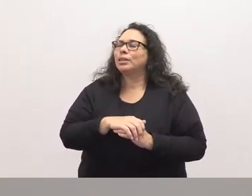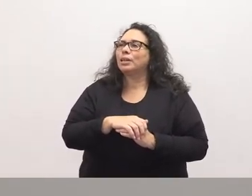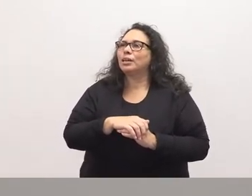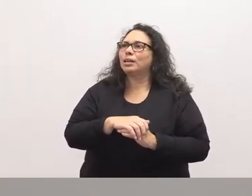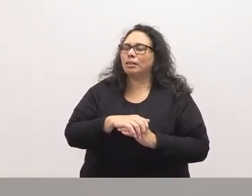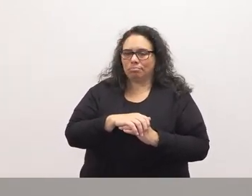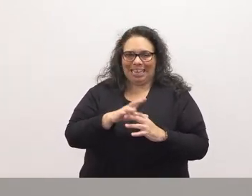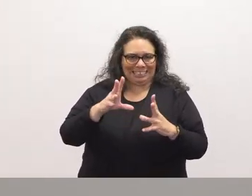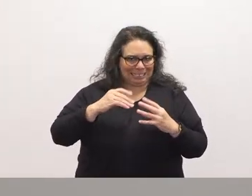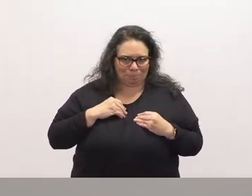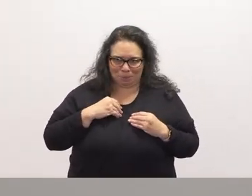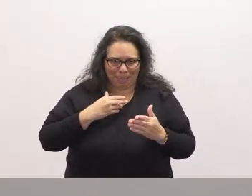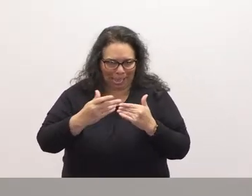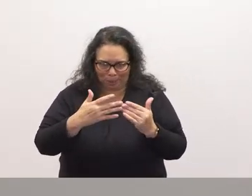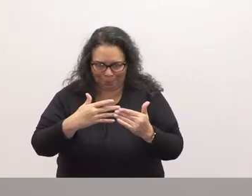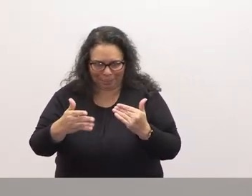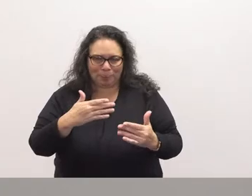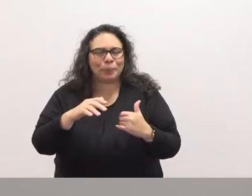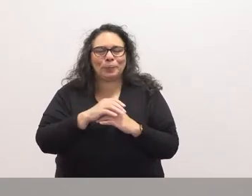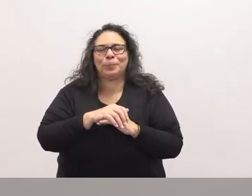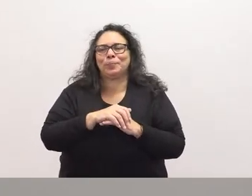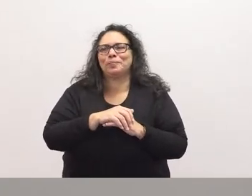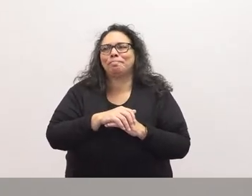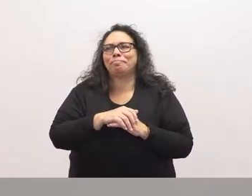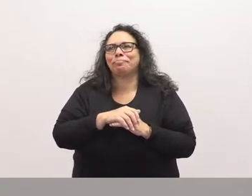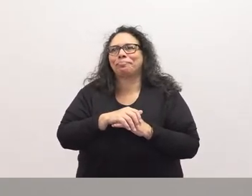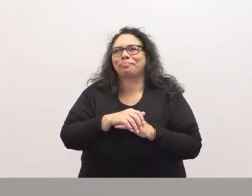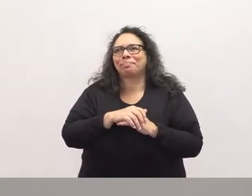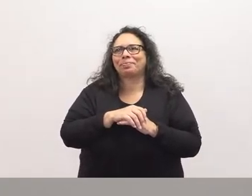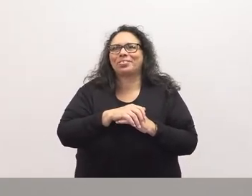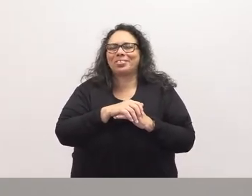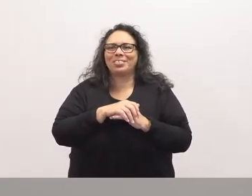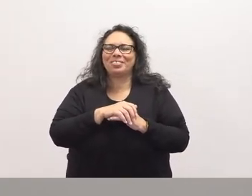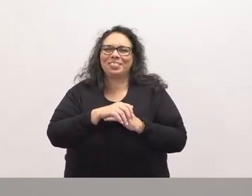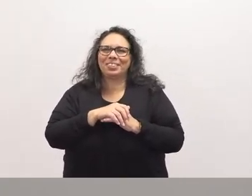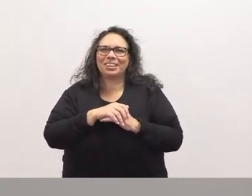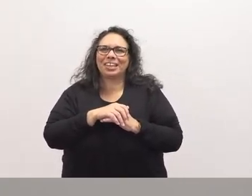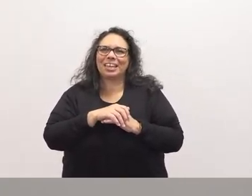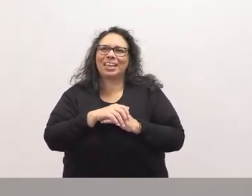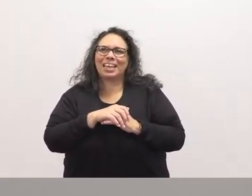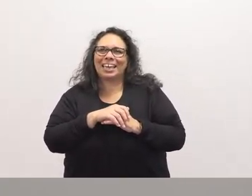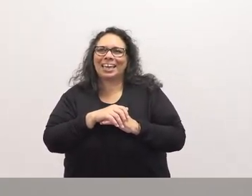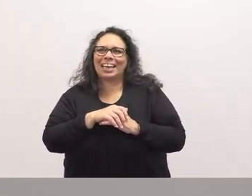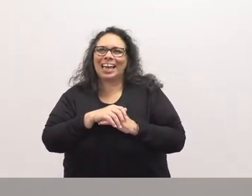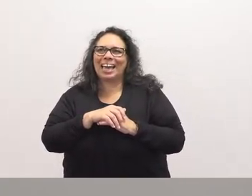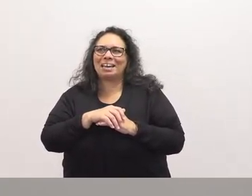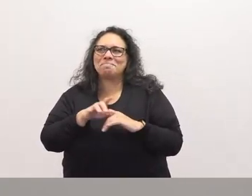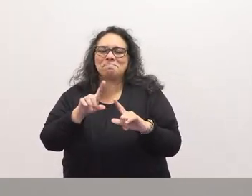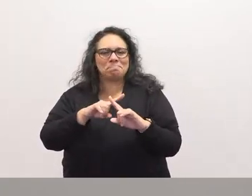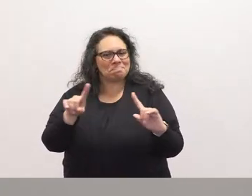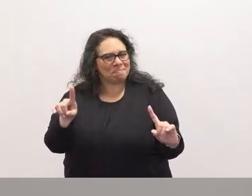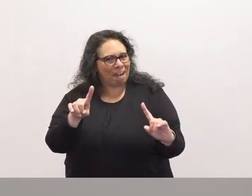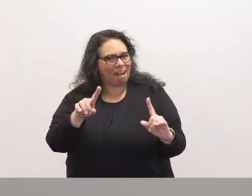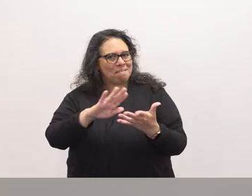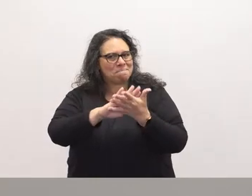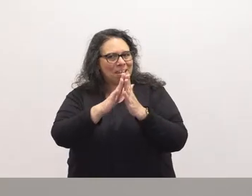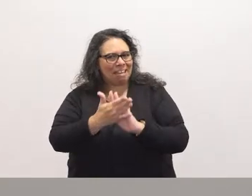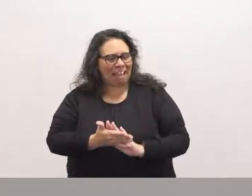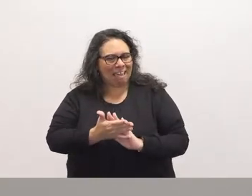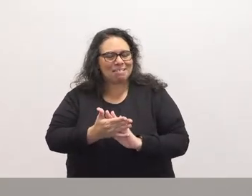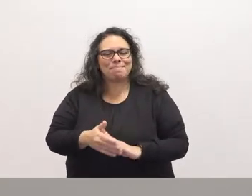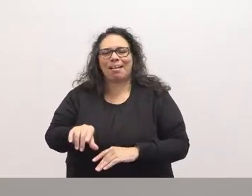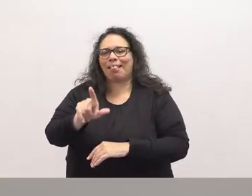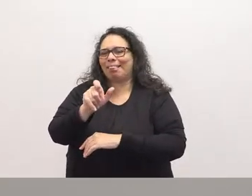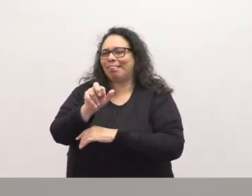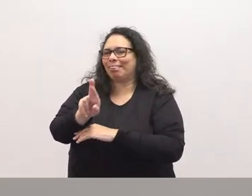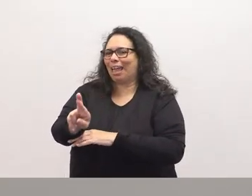They let him in anyway, and Philip Curlin didn't leave, but he became a labor law attorney